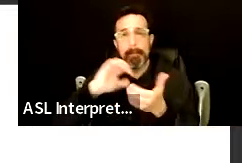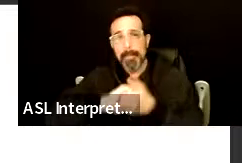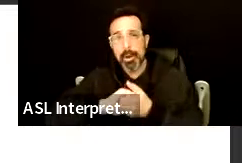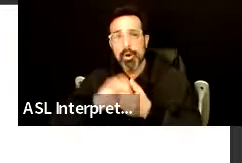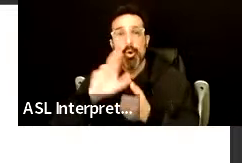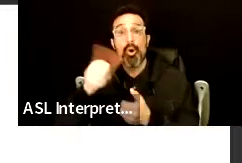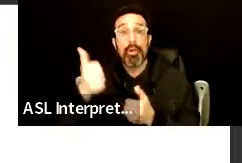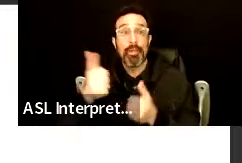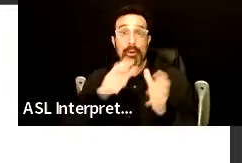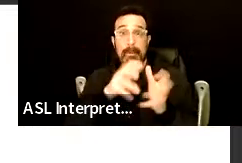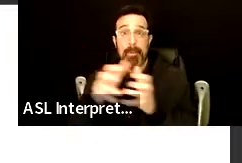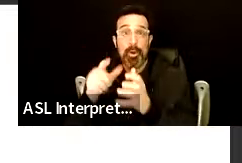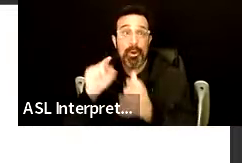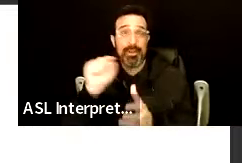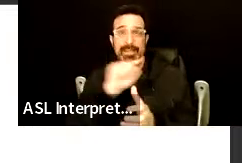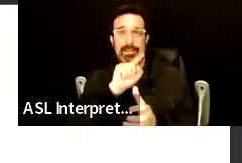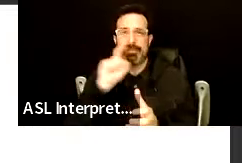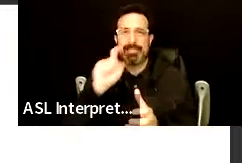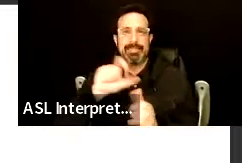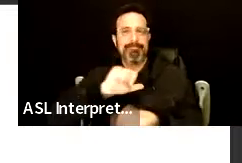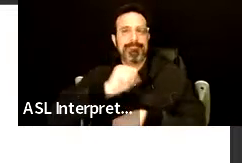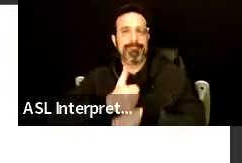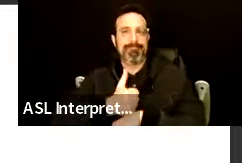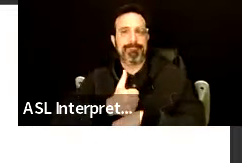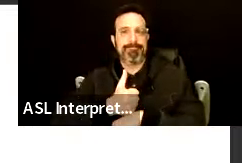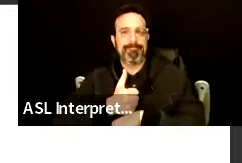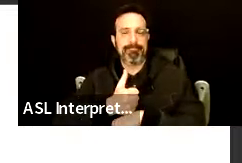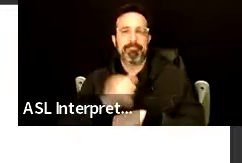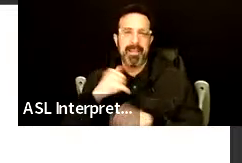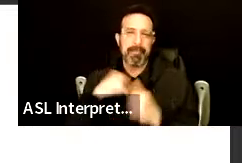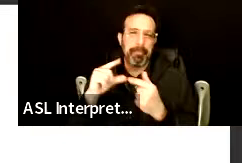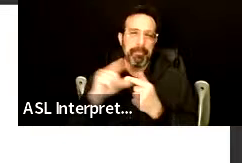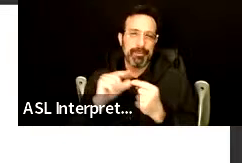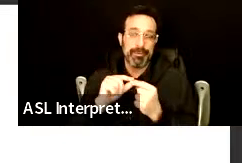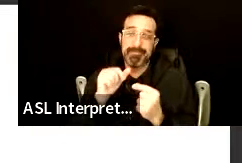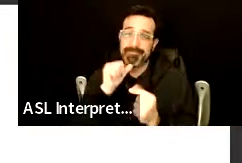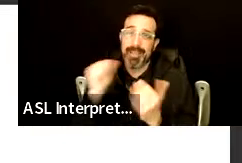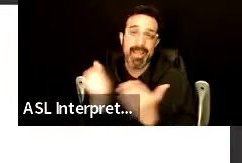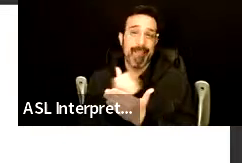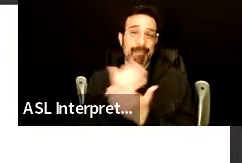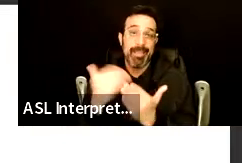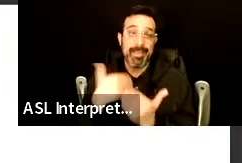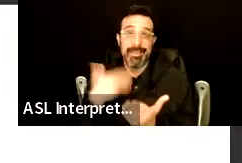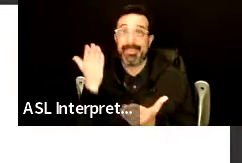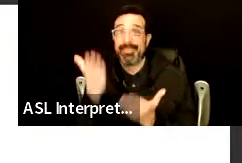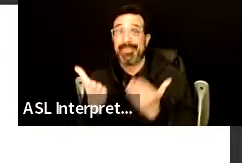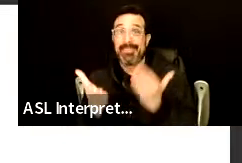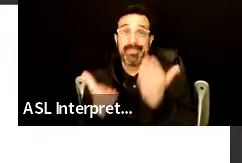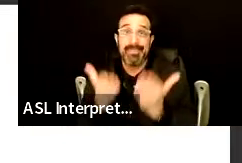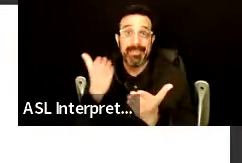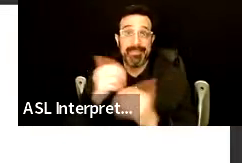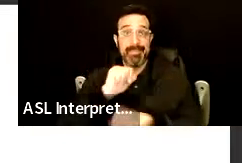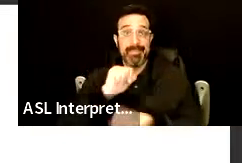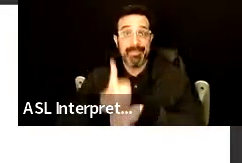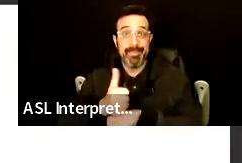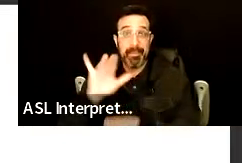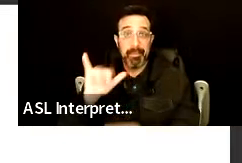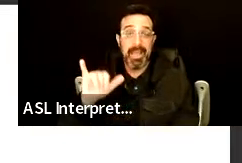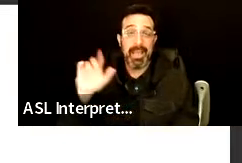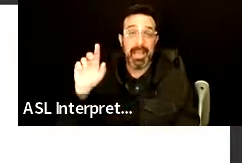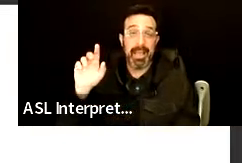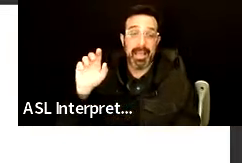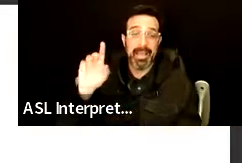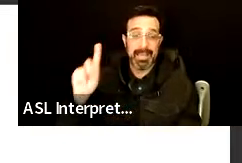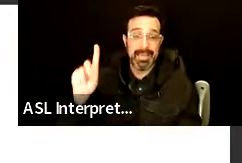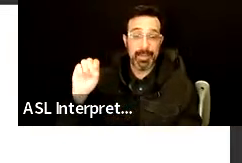other parties would really need to implement? As we've mentioned, not everything we put forward here can be implemented by DOTs.